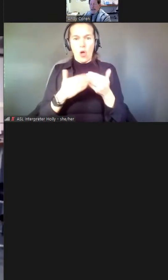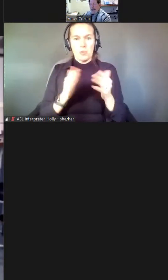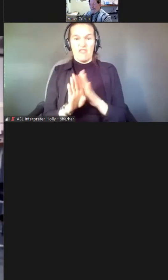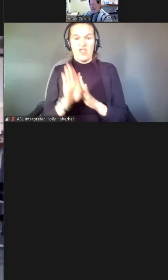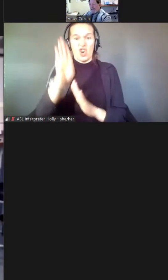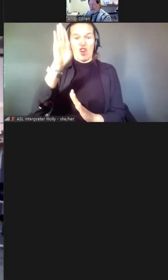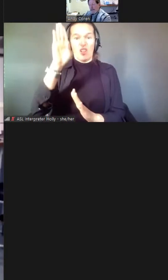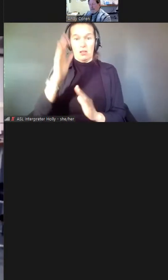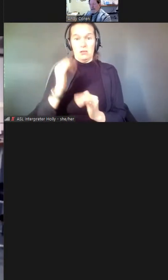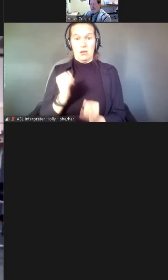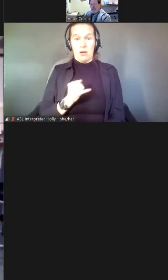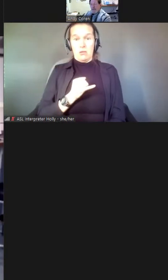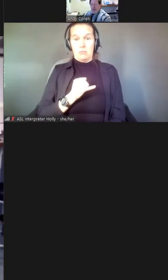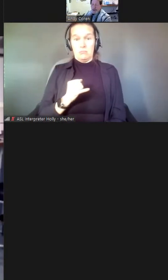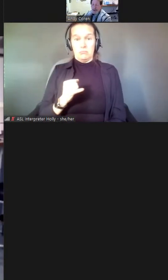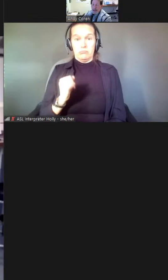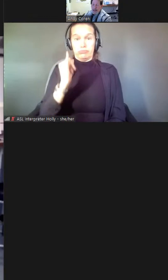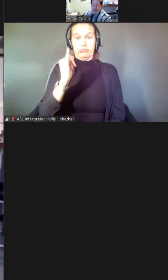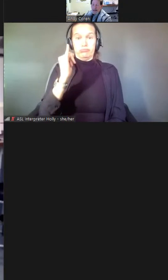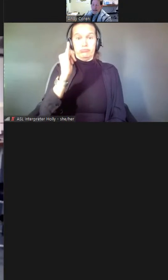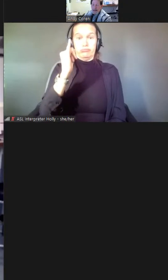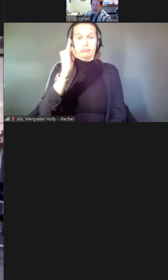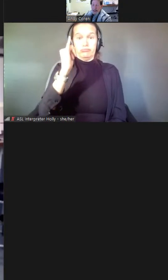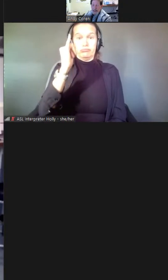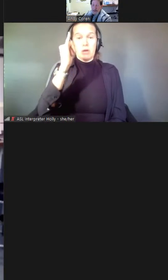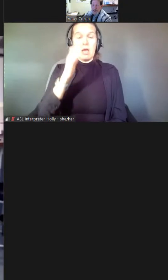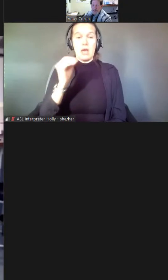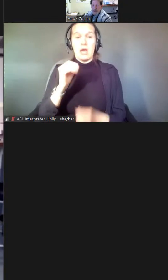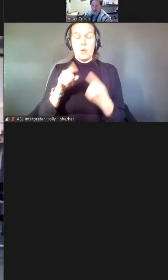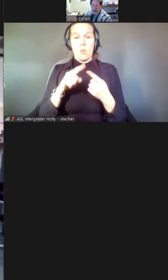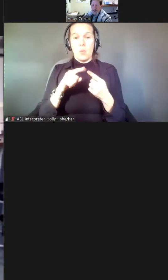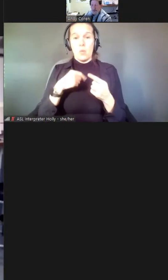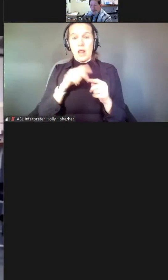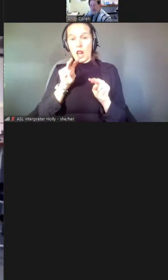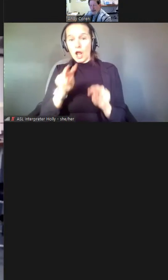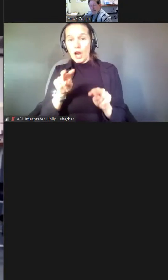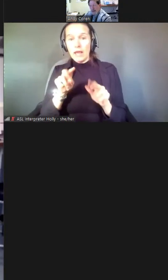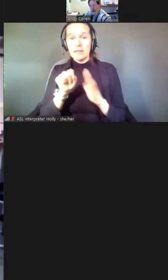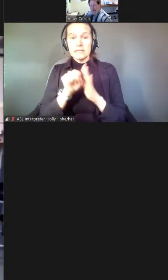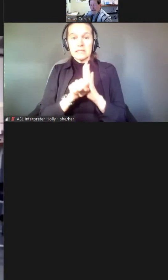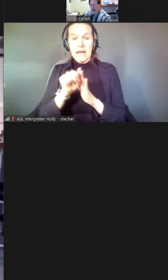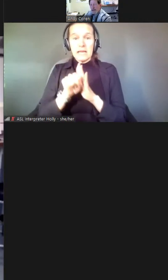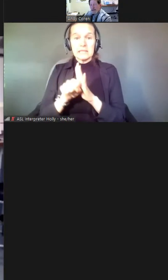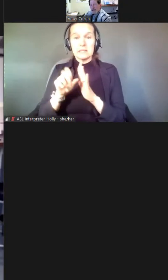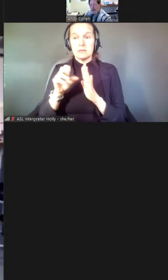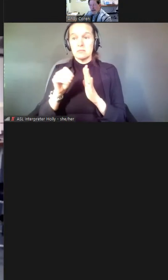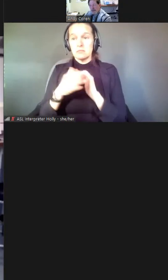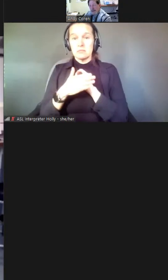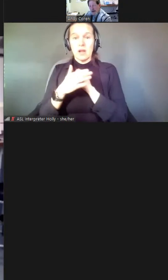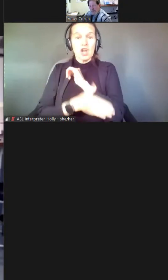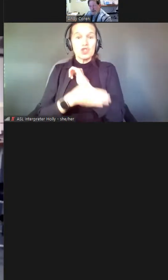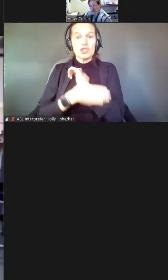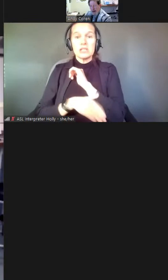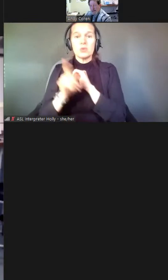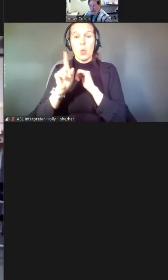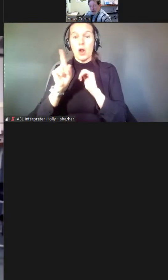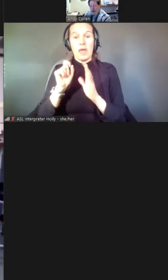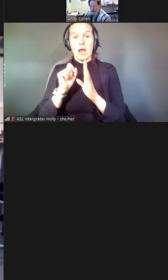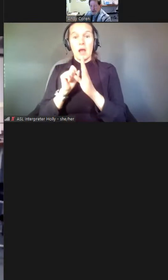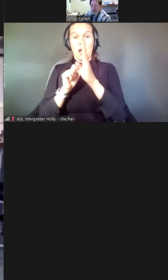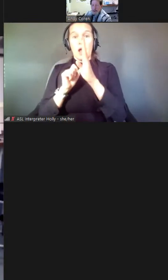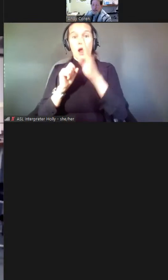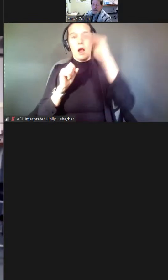places. And they seem, when we look at the states and the countries where they've come down, like they're coming down very